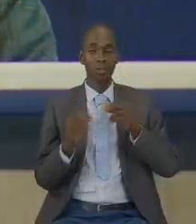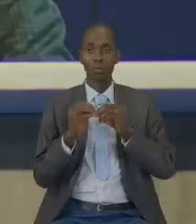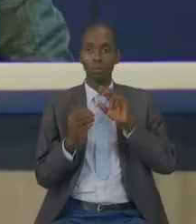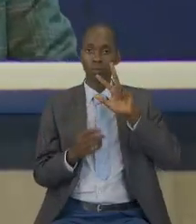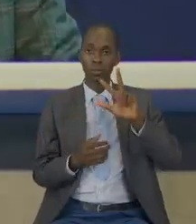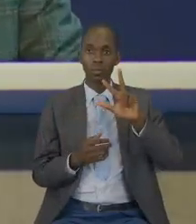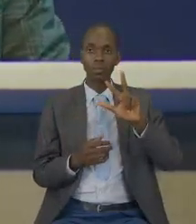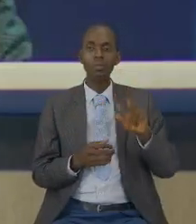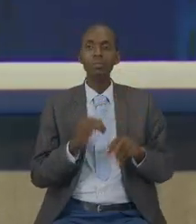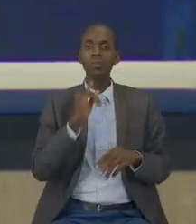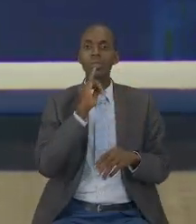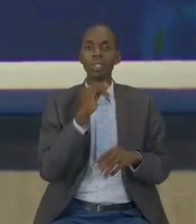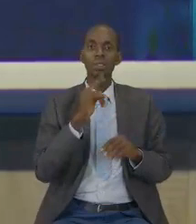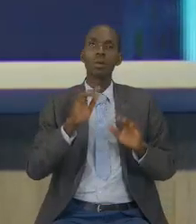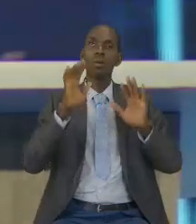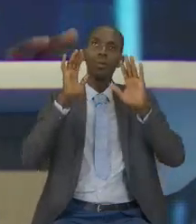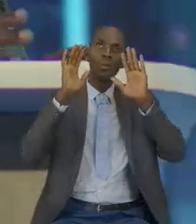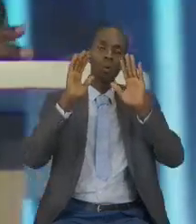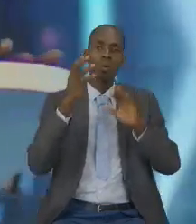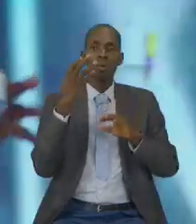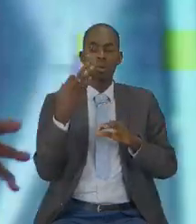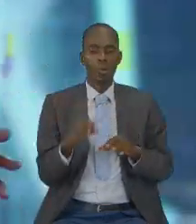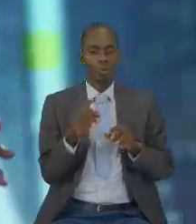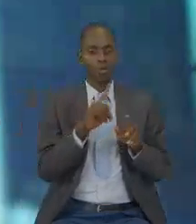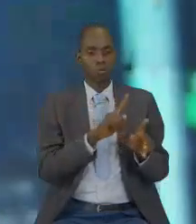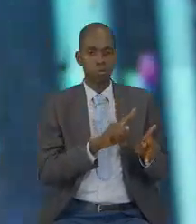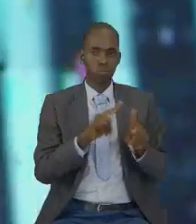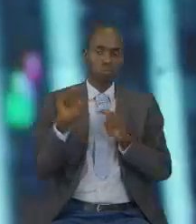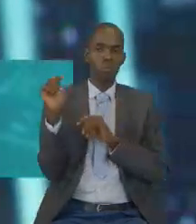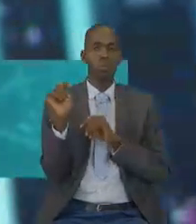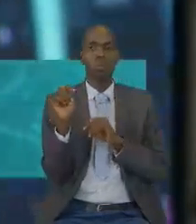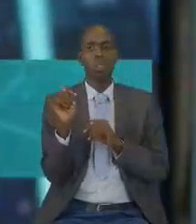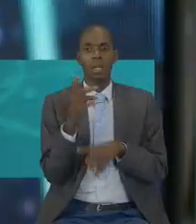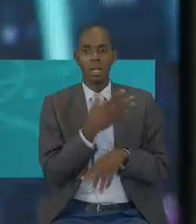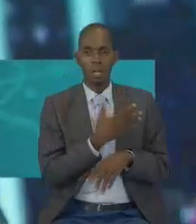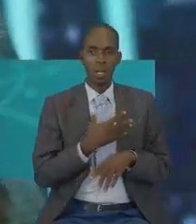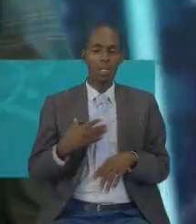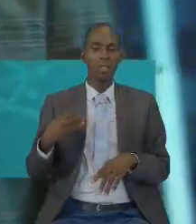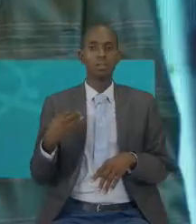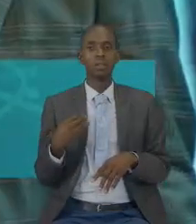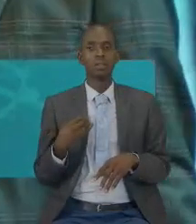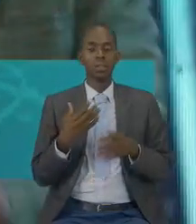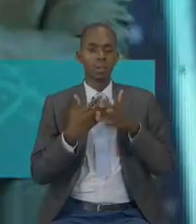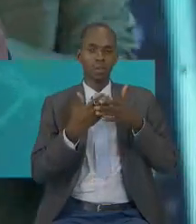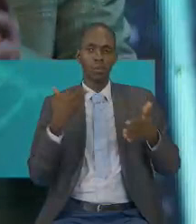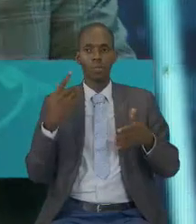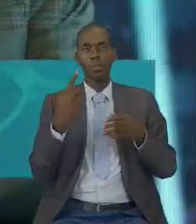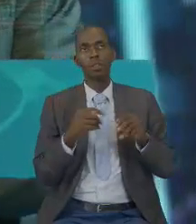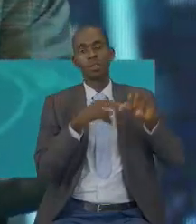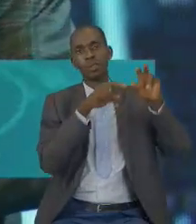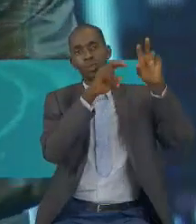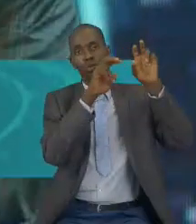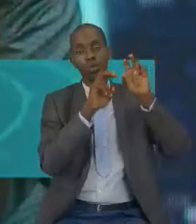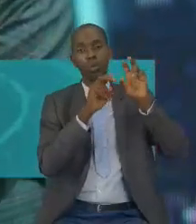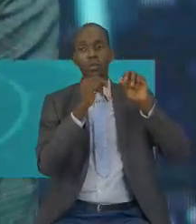Number three is the wonder of translation and before the throne. The